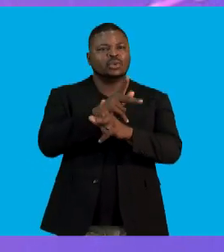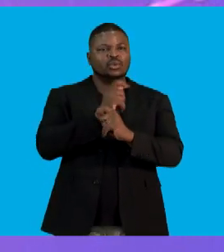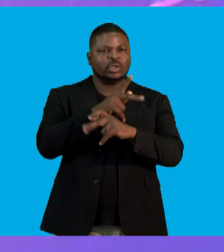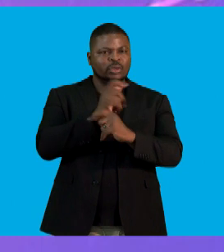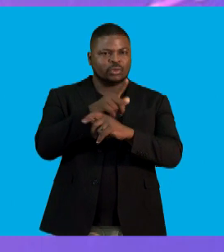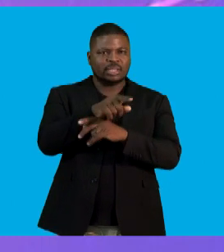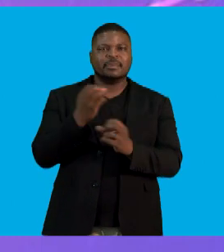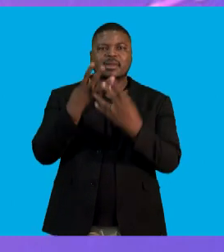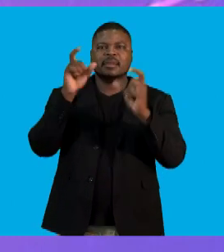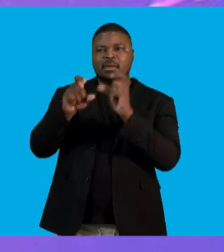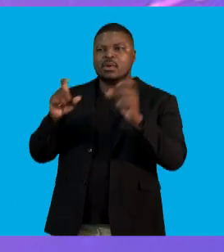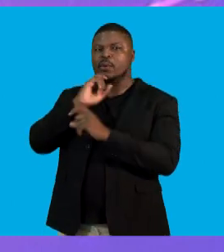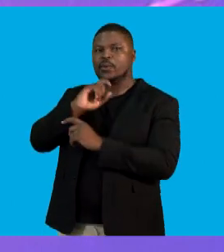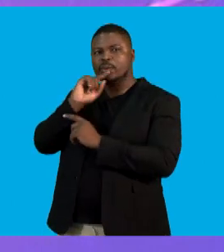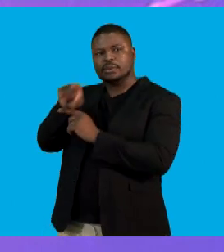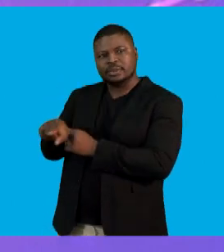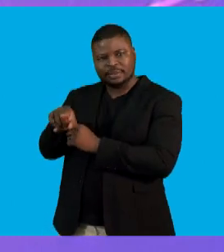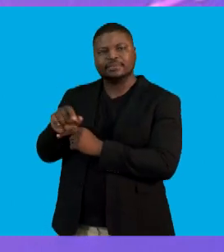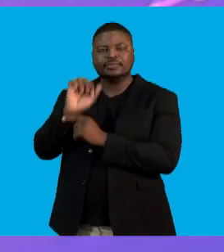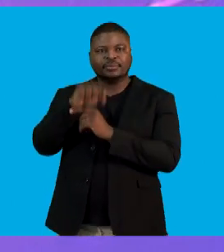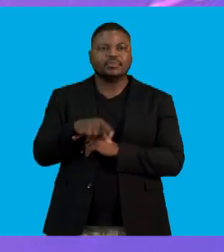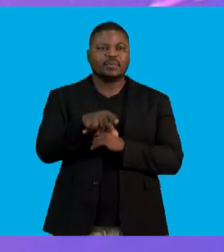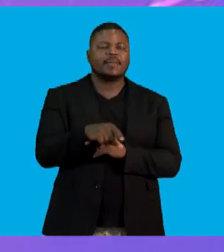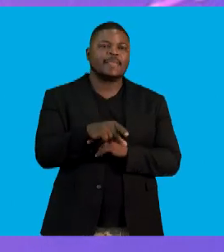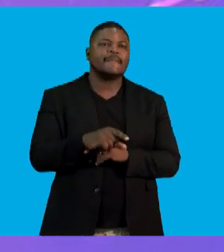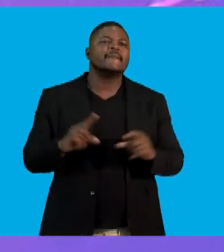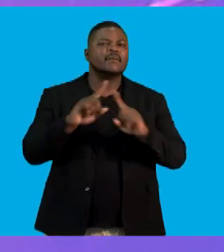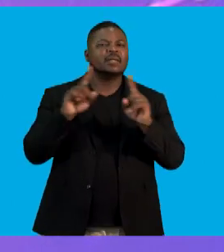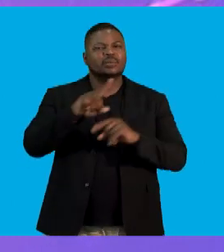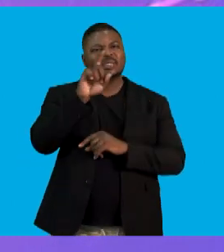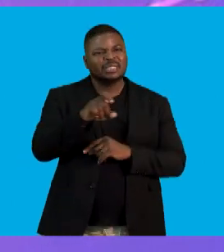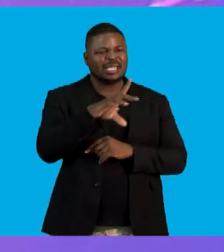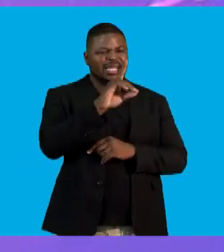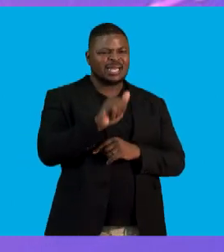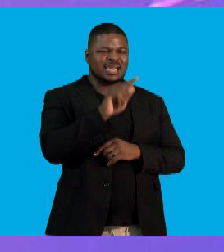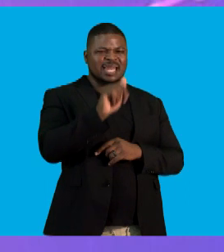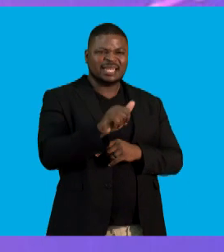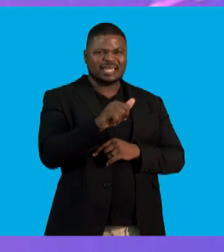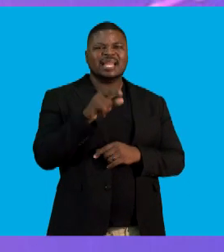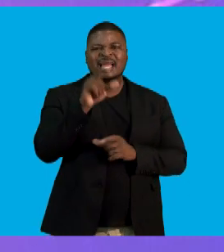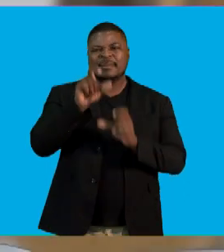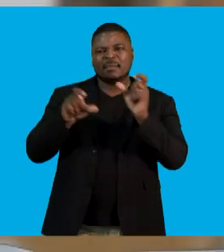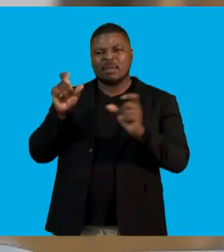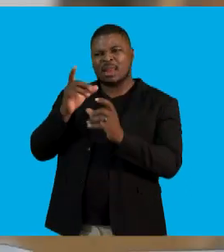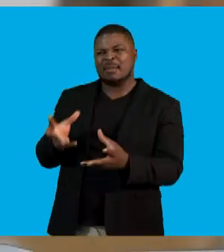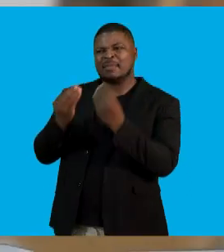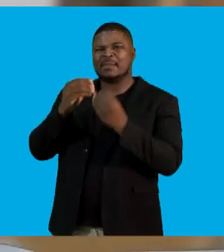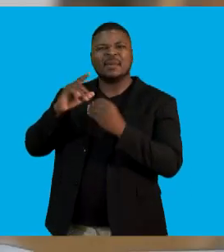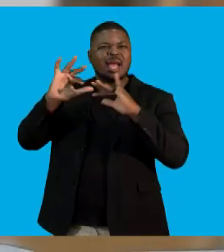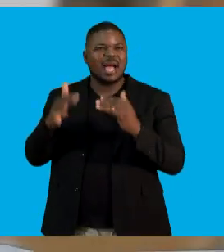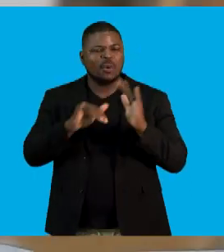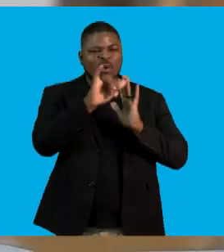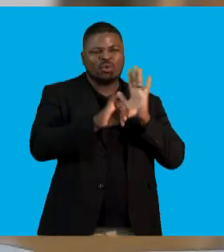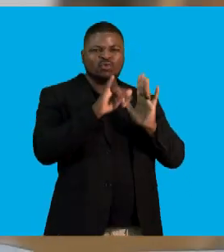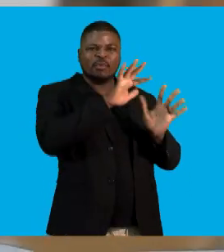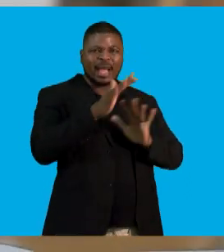his takeover of that. So that's also in the news. Now the question becomes, how do we get all of this data and where does all of this data come from? And hopefully